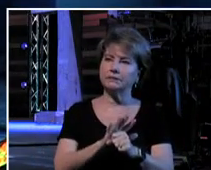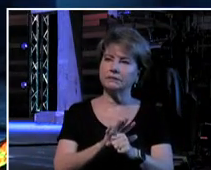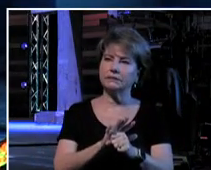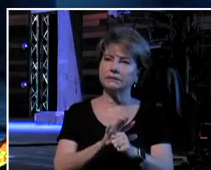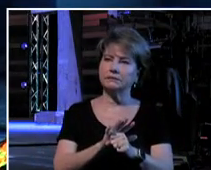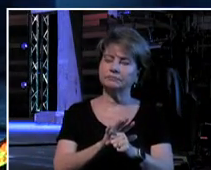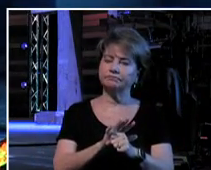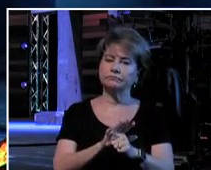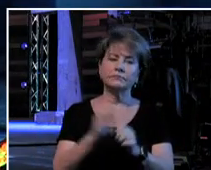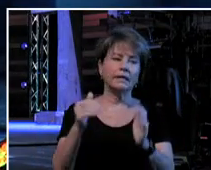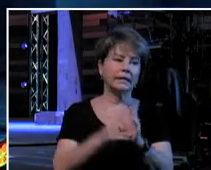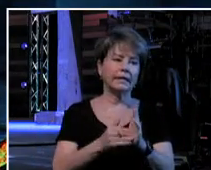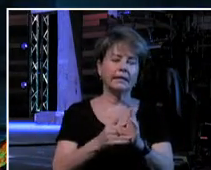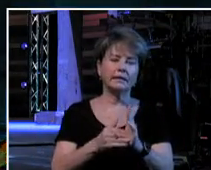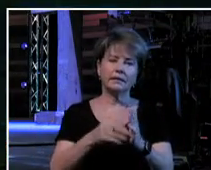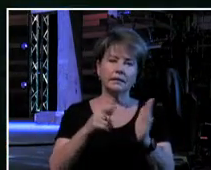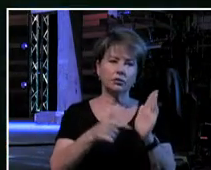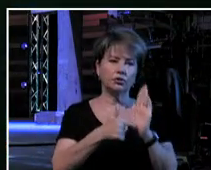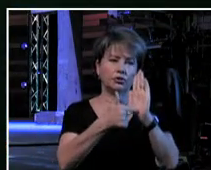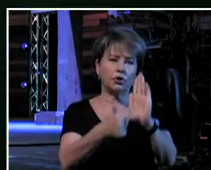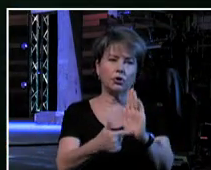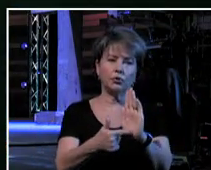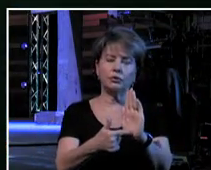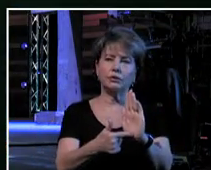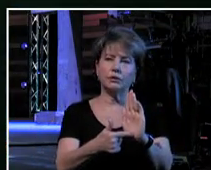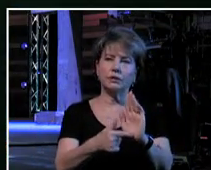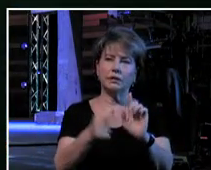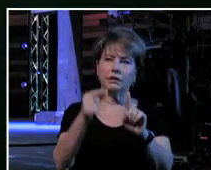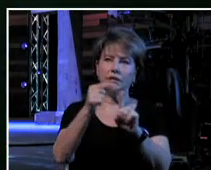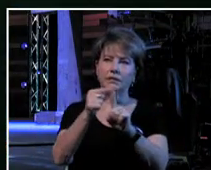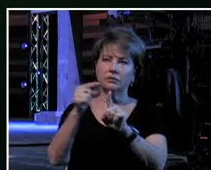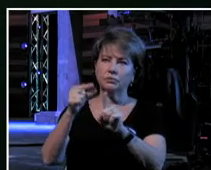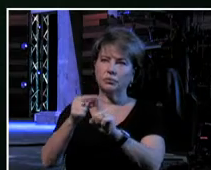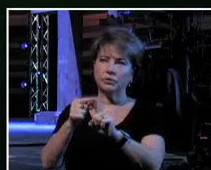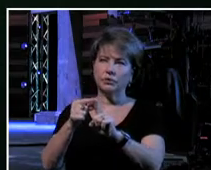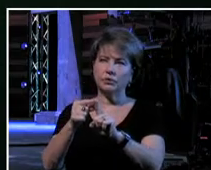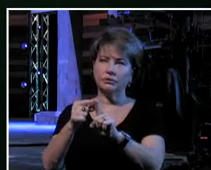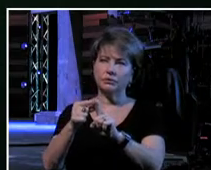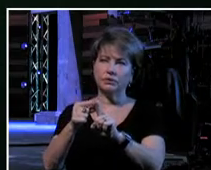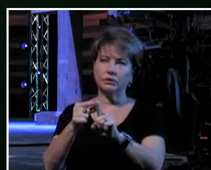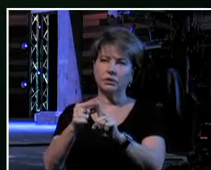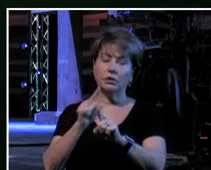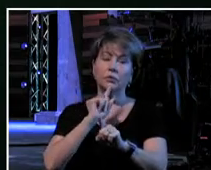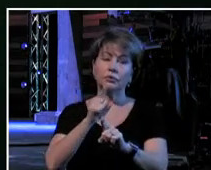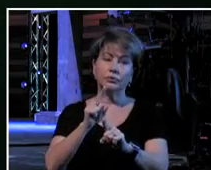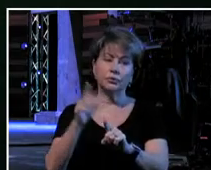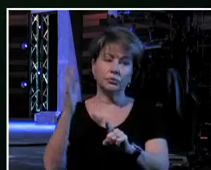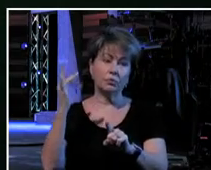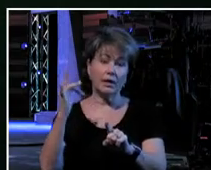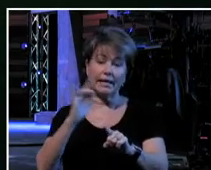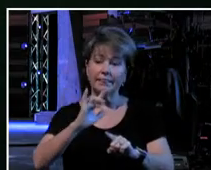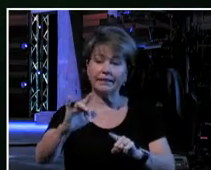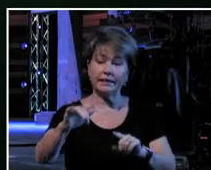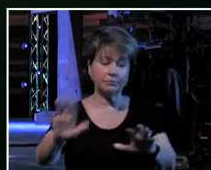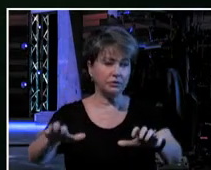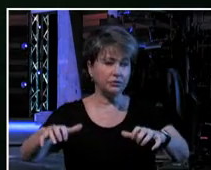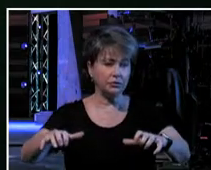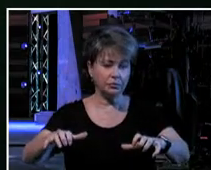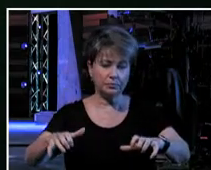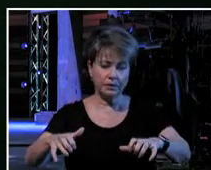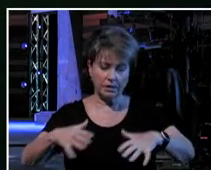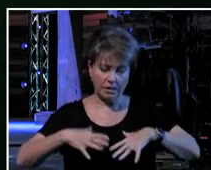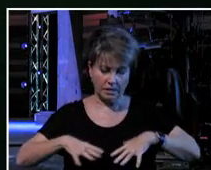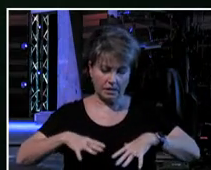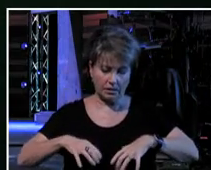promise that, again, just revealed his words were authenticated by his works. The empty tomb, the grave clothes, the risen Christ,